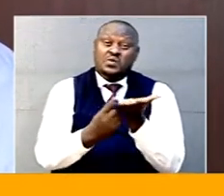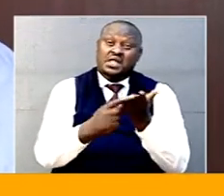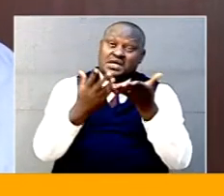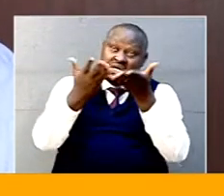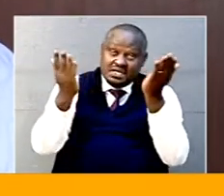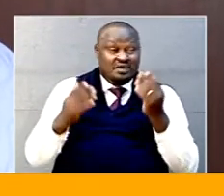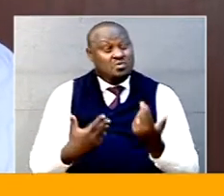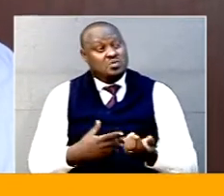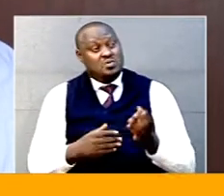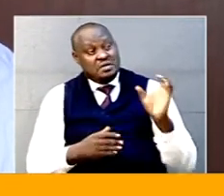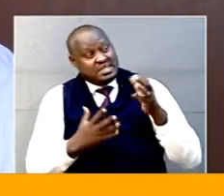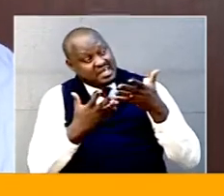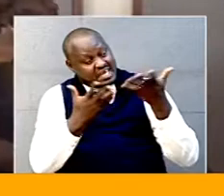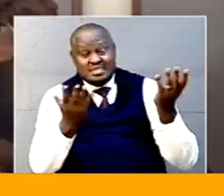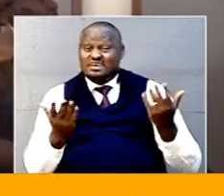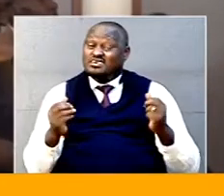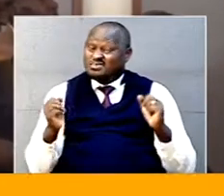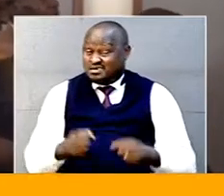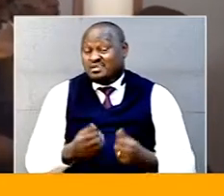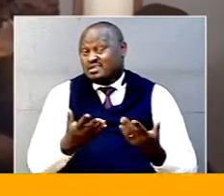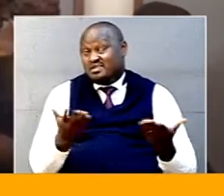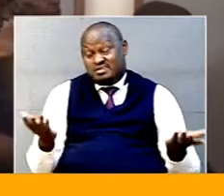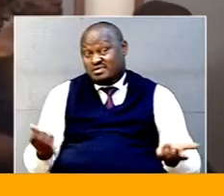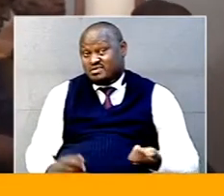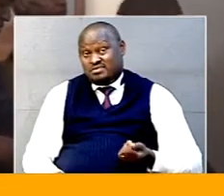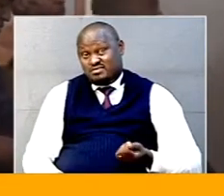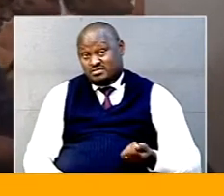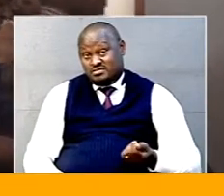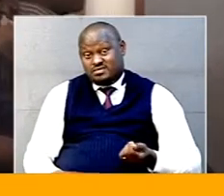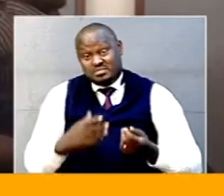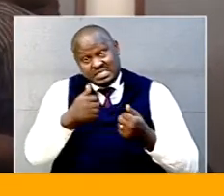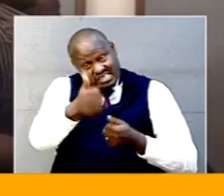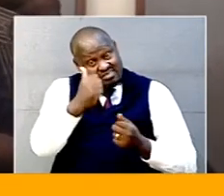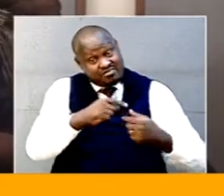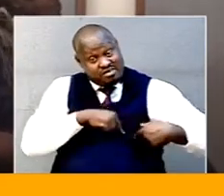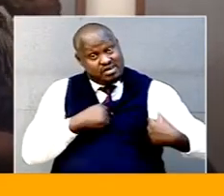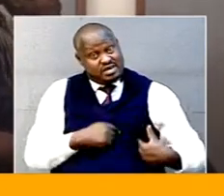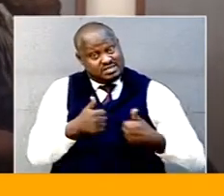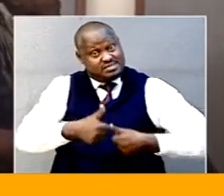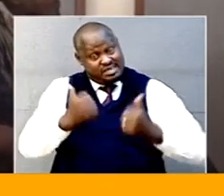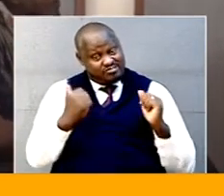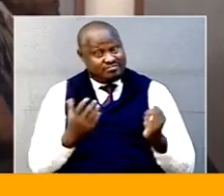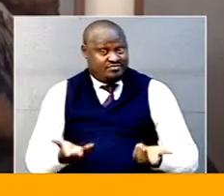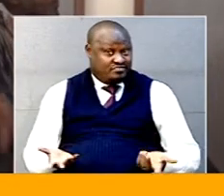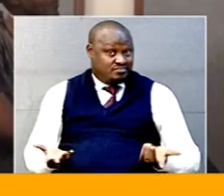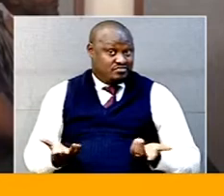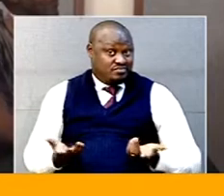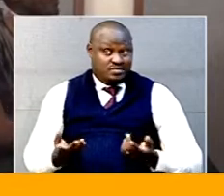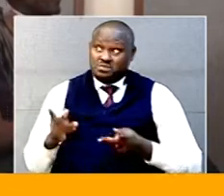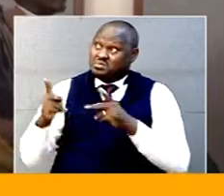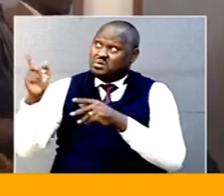could be anything. Nobody pulls you up. You pull yourself up by your bootstraps. No